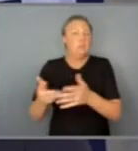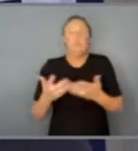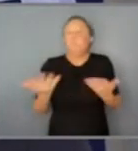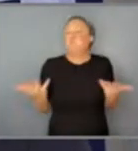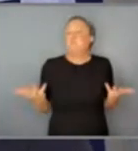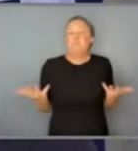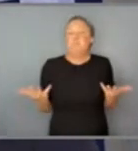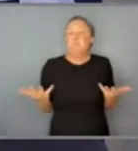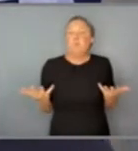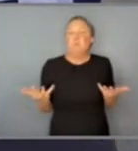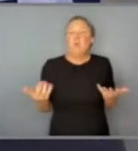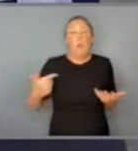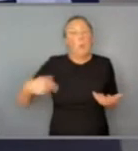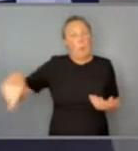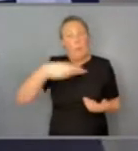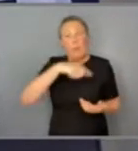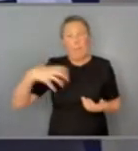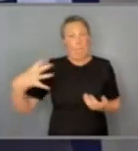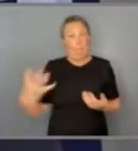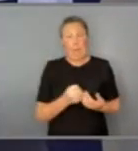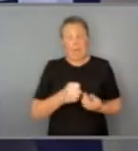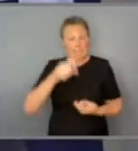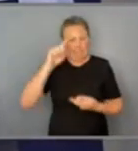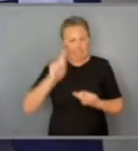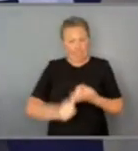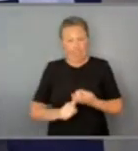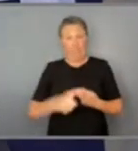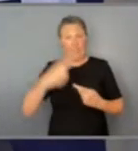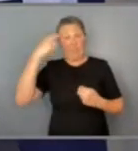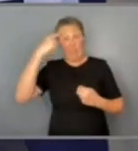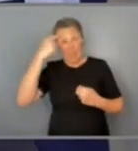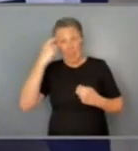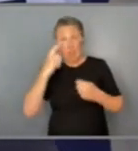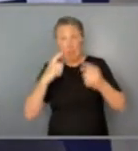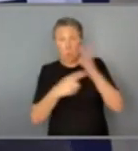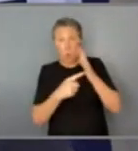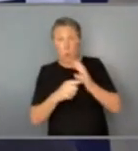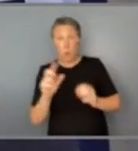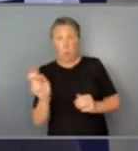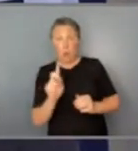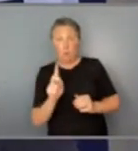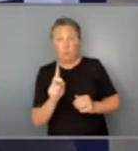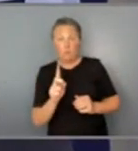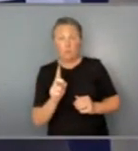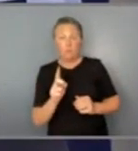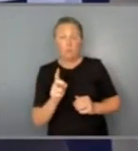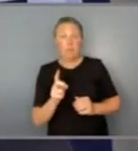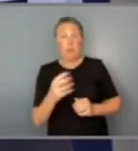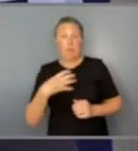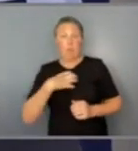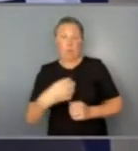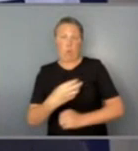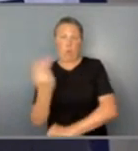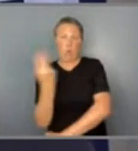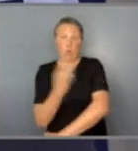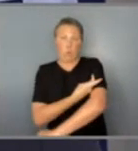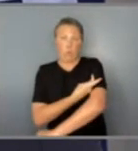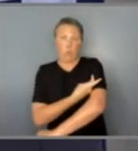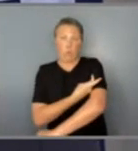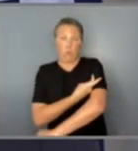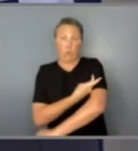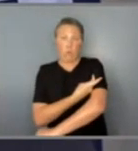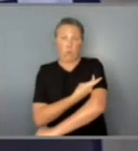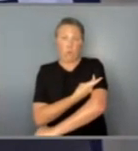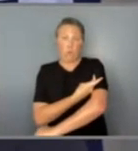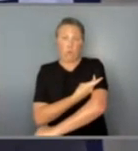same, and that is to increase those daily dosage rates from where we've already built it back up to, more than double